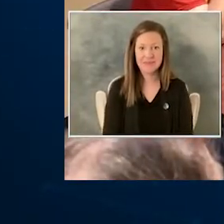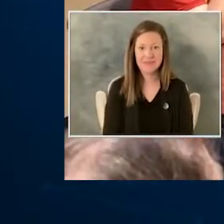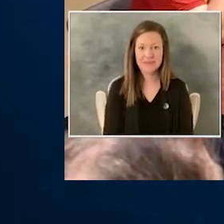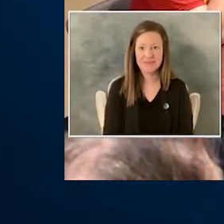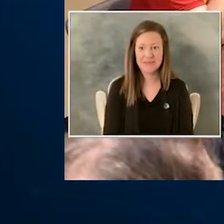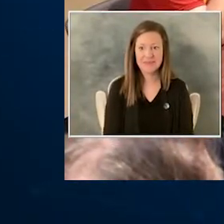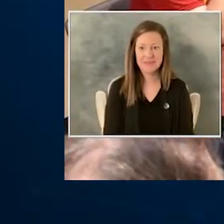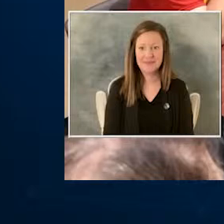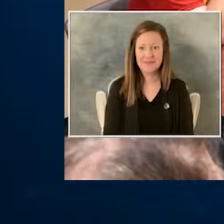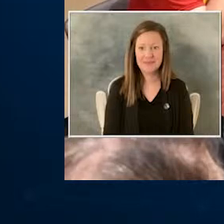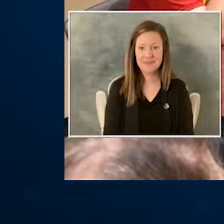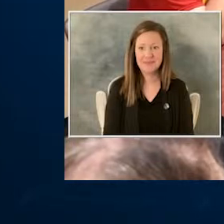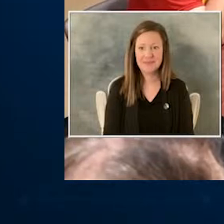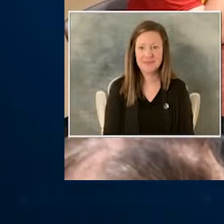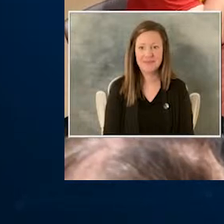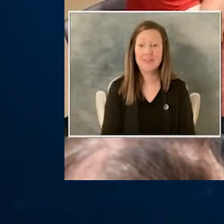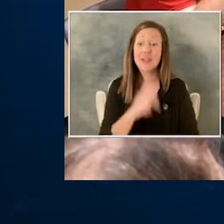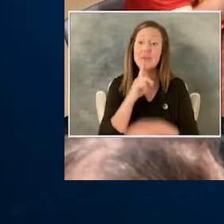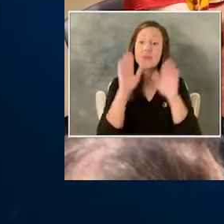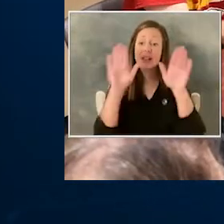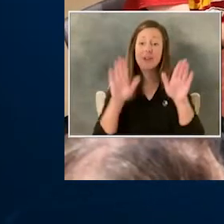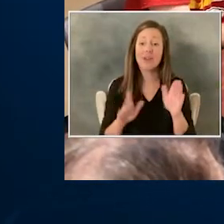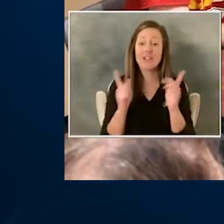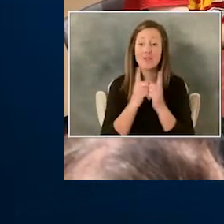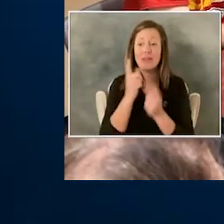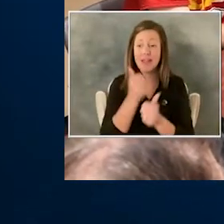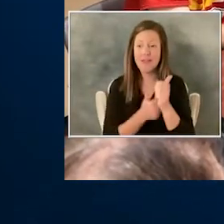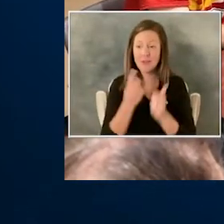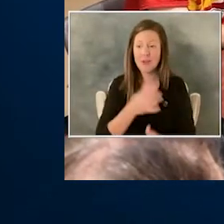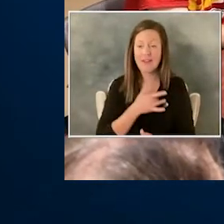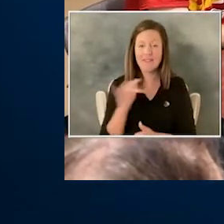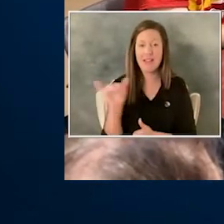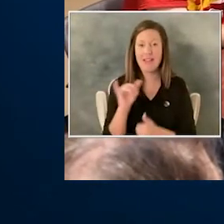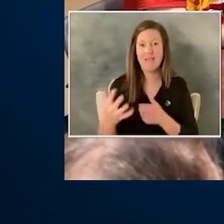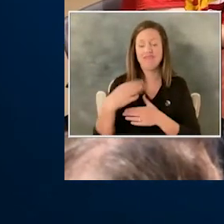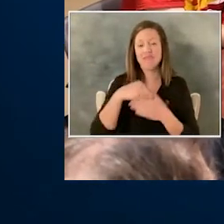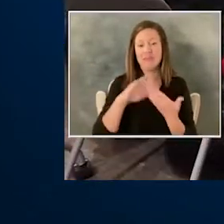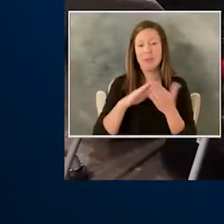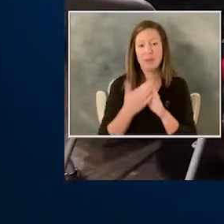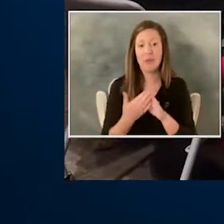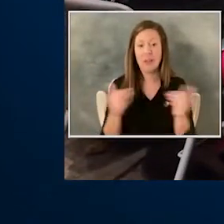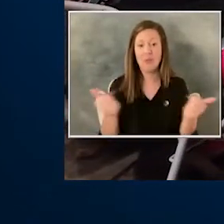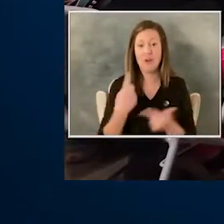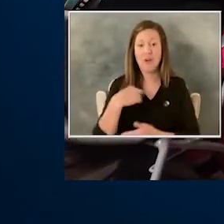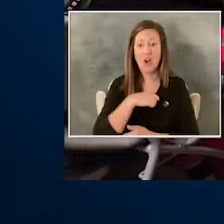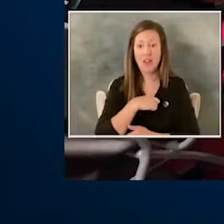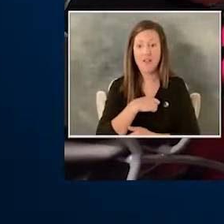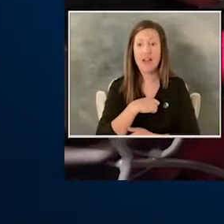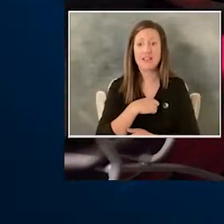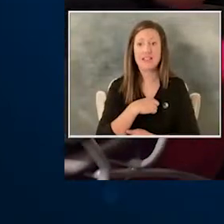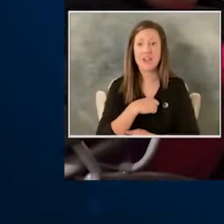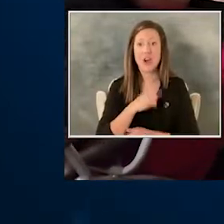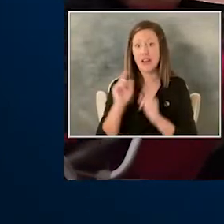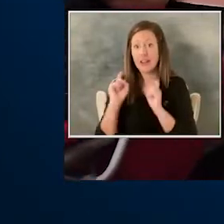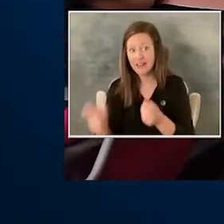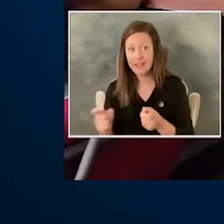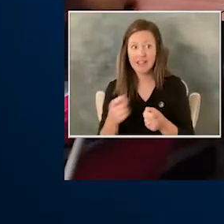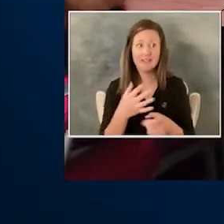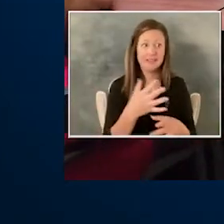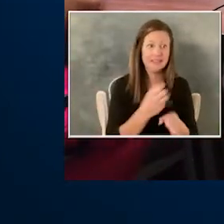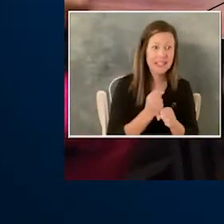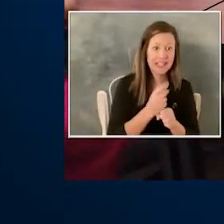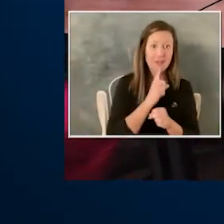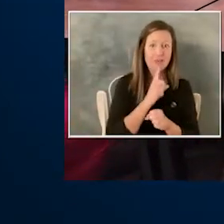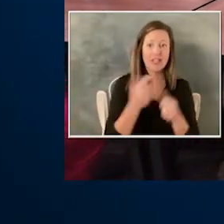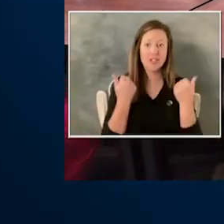It was great to meet everyone and kind of feel a part of this community where we're all giving and taking, trying to be there for each other